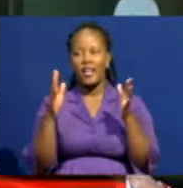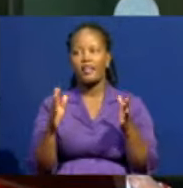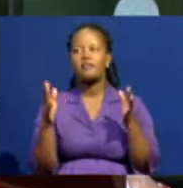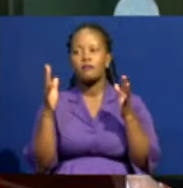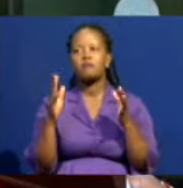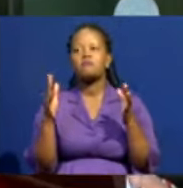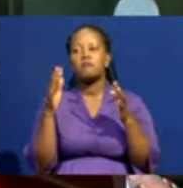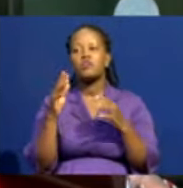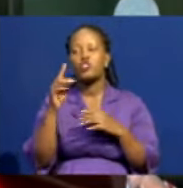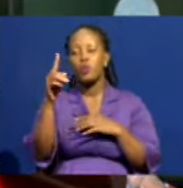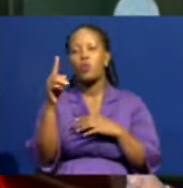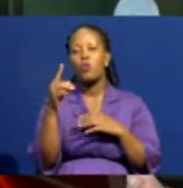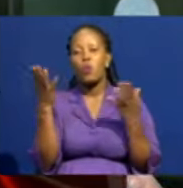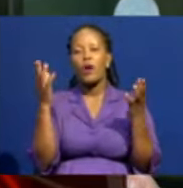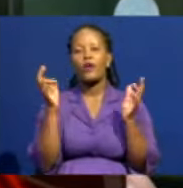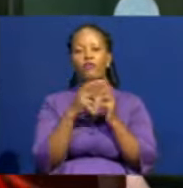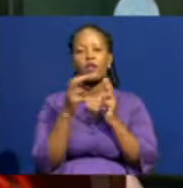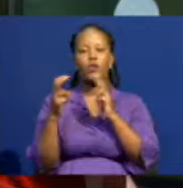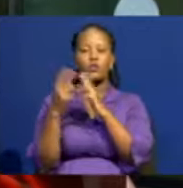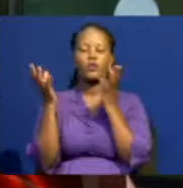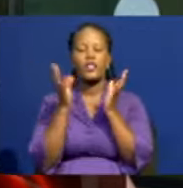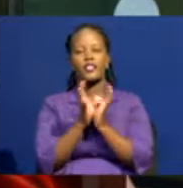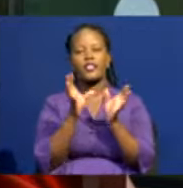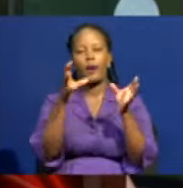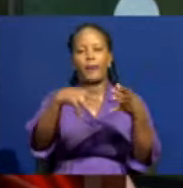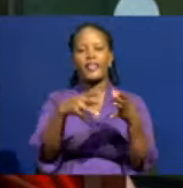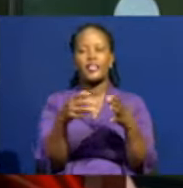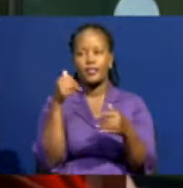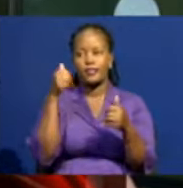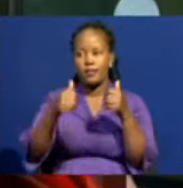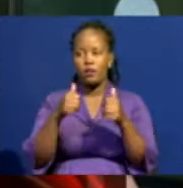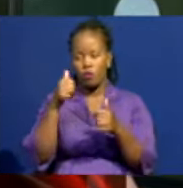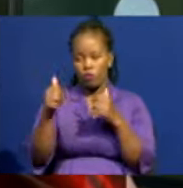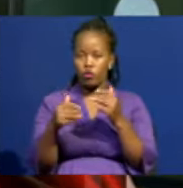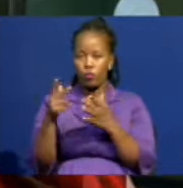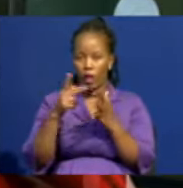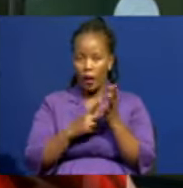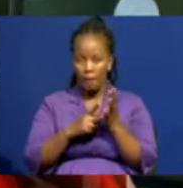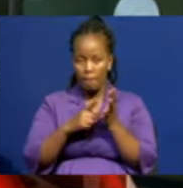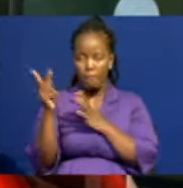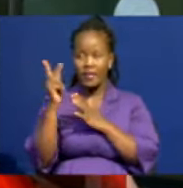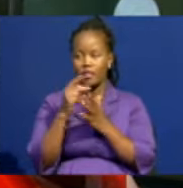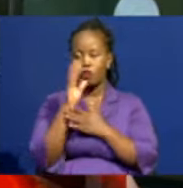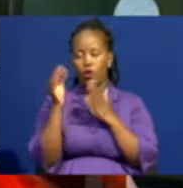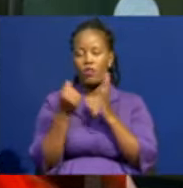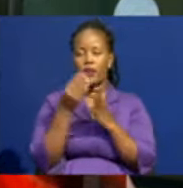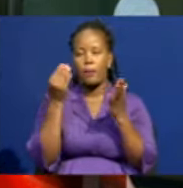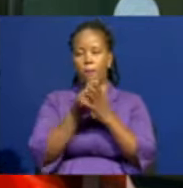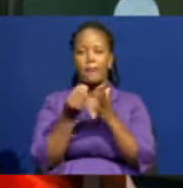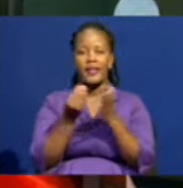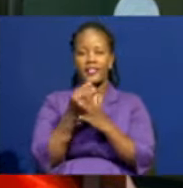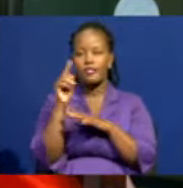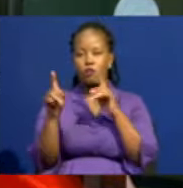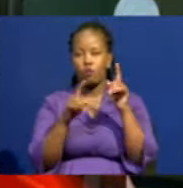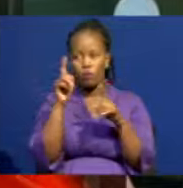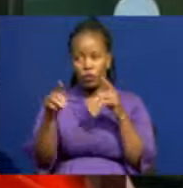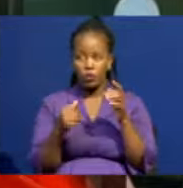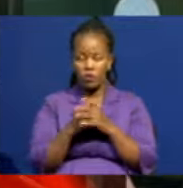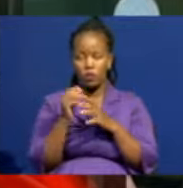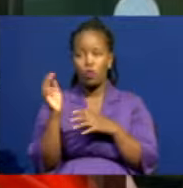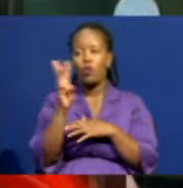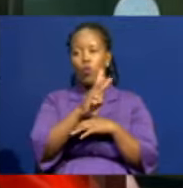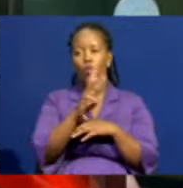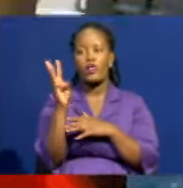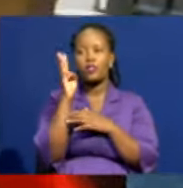in one of the consultant firms that were paid the amount in question, and that is the West